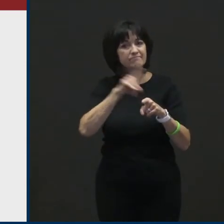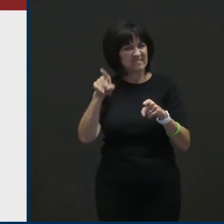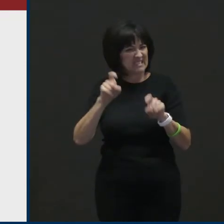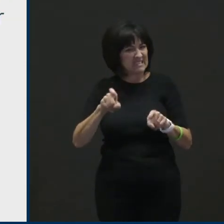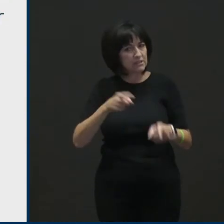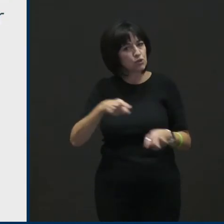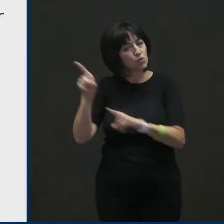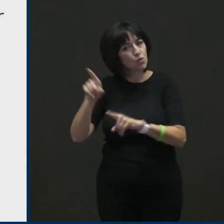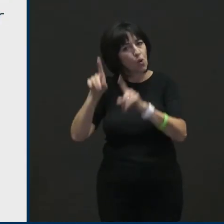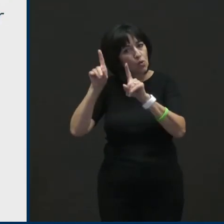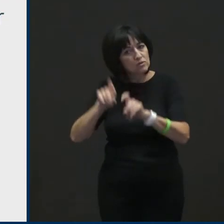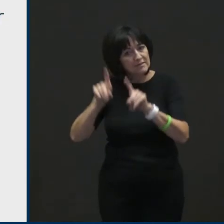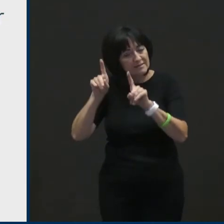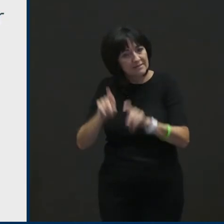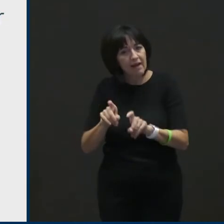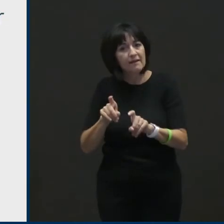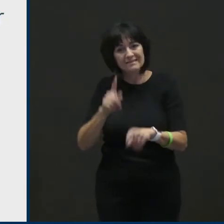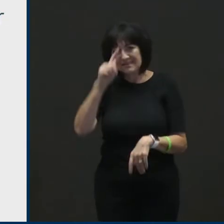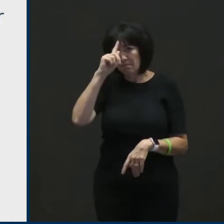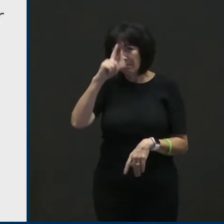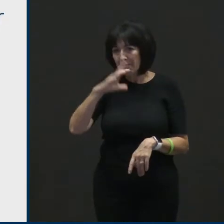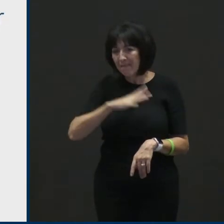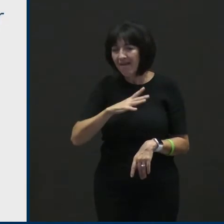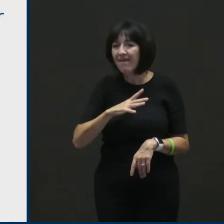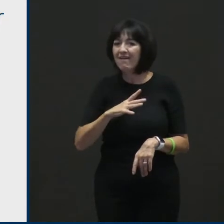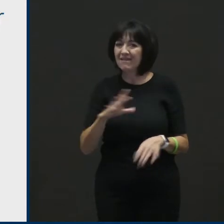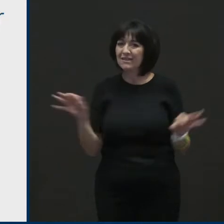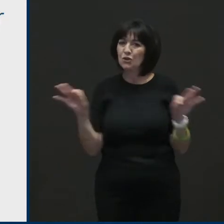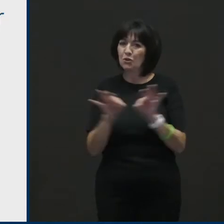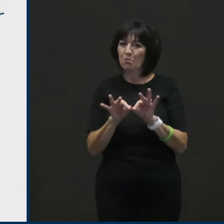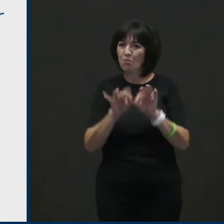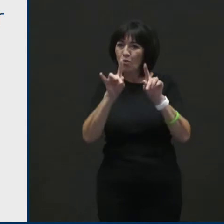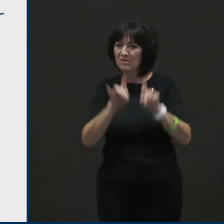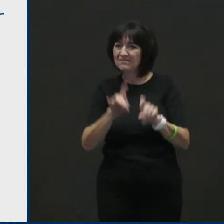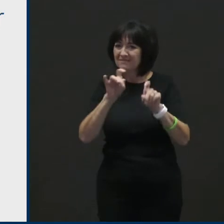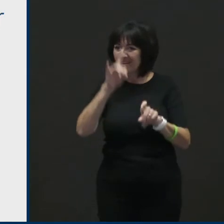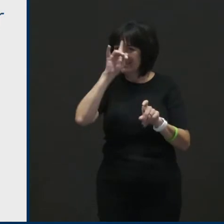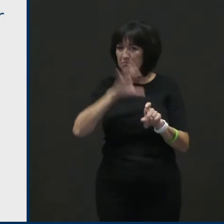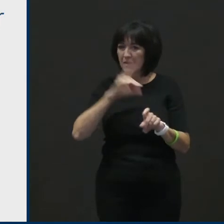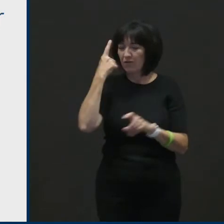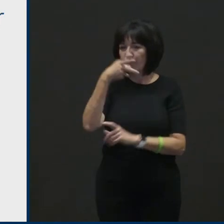So again, really important that we're catching cancer early.